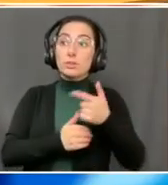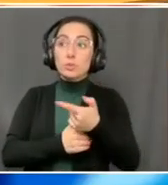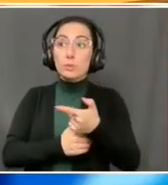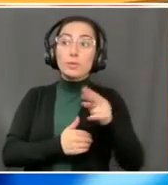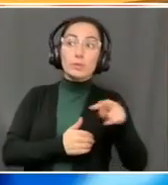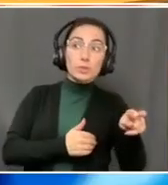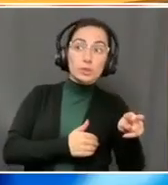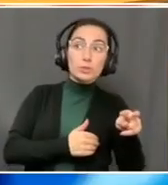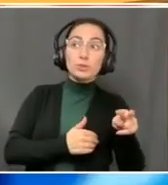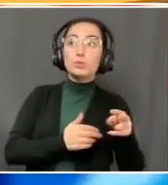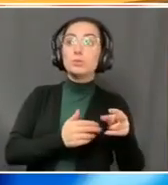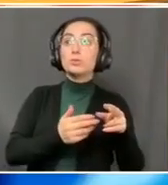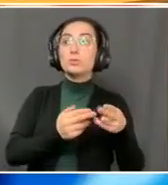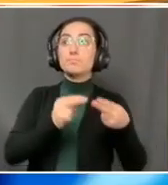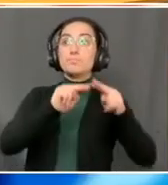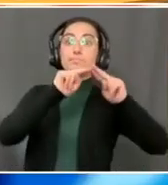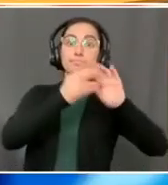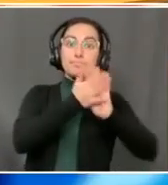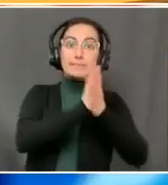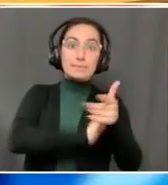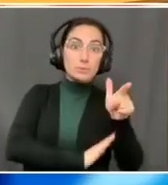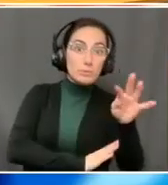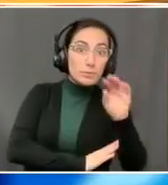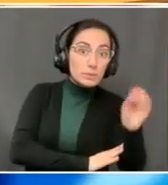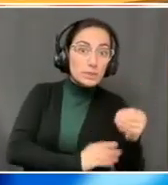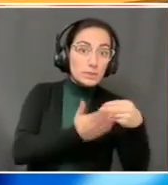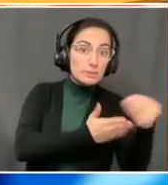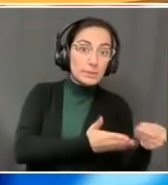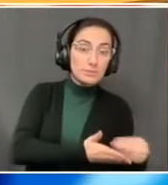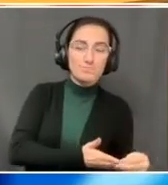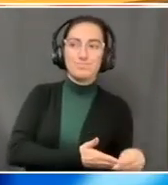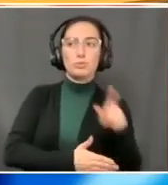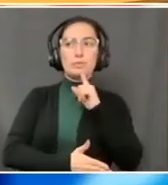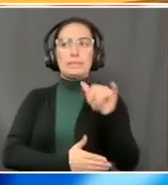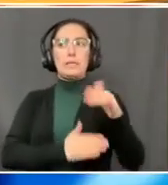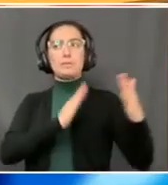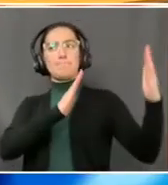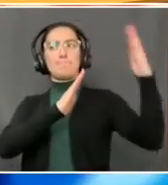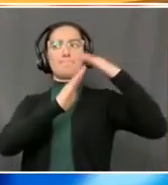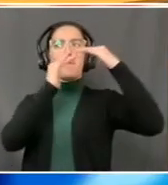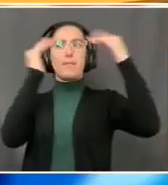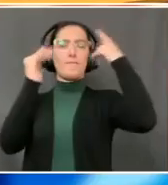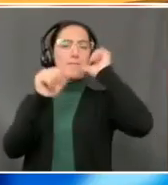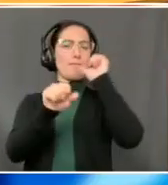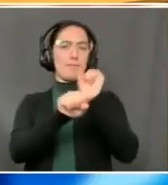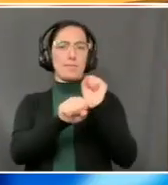and that was really the peak year of the non-labor spending. And it's for the reasons that